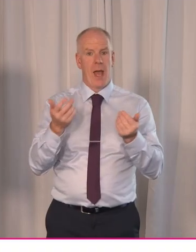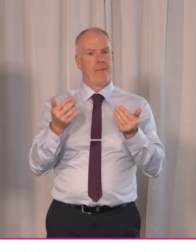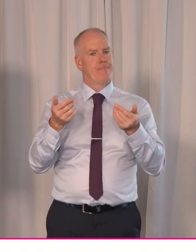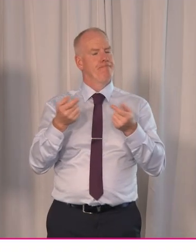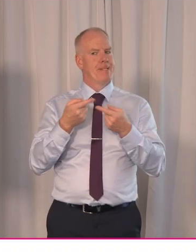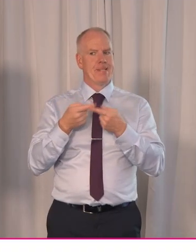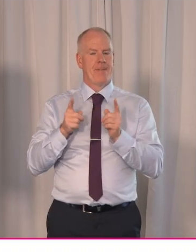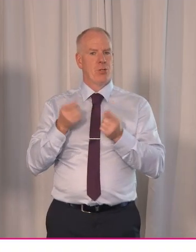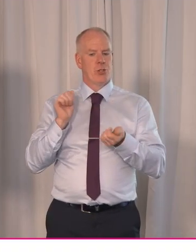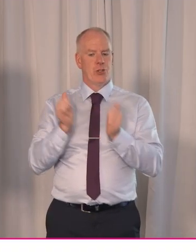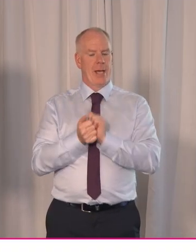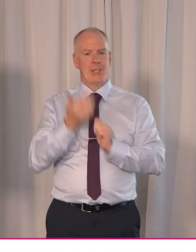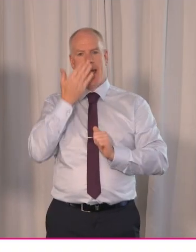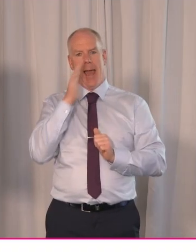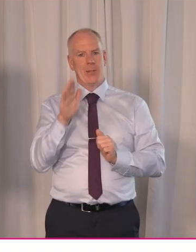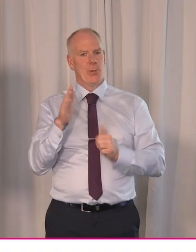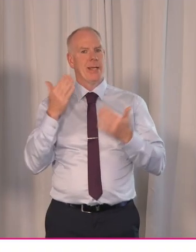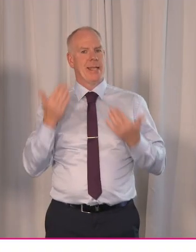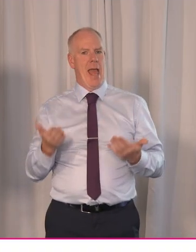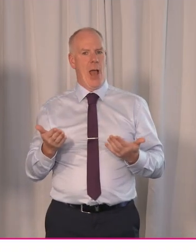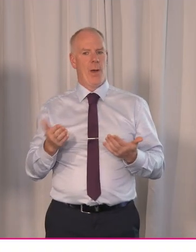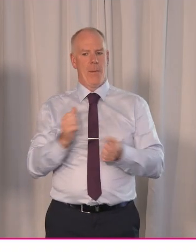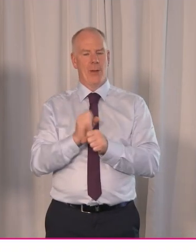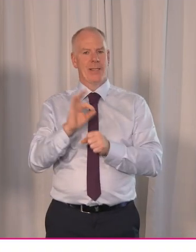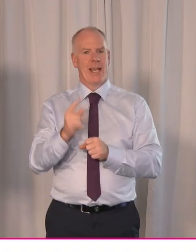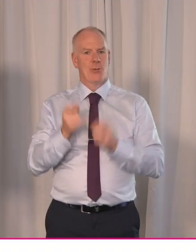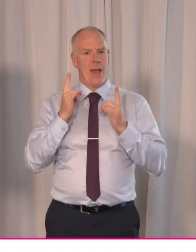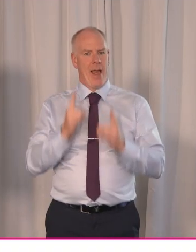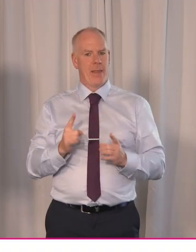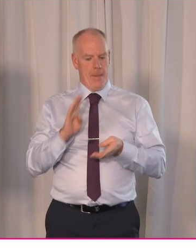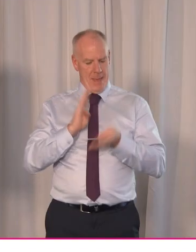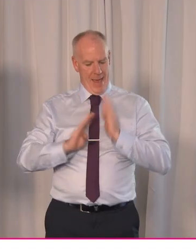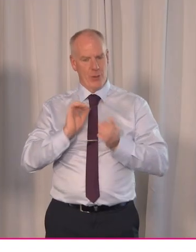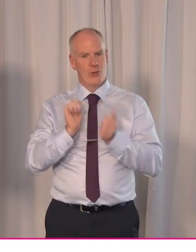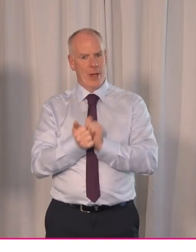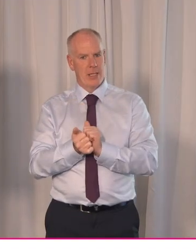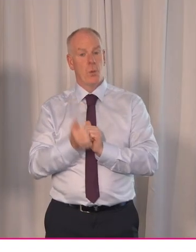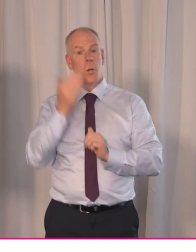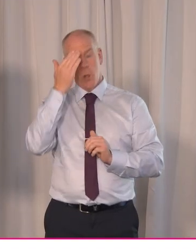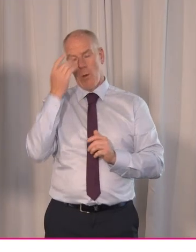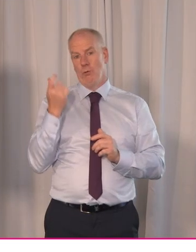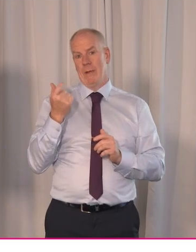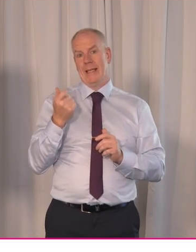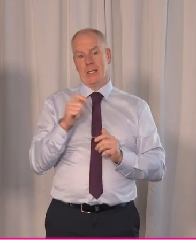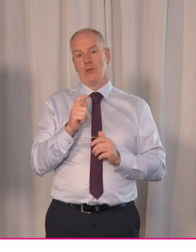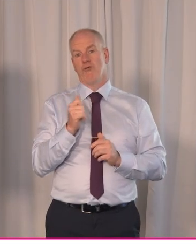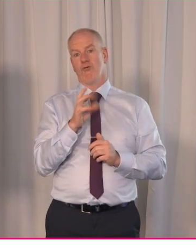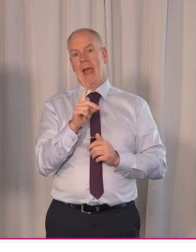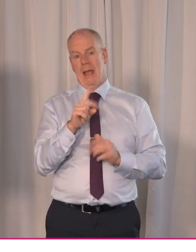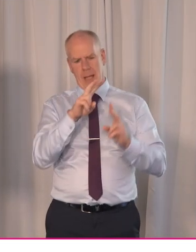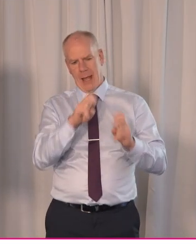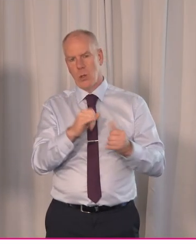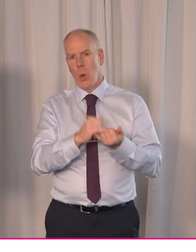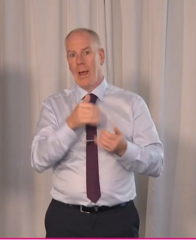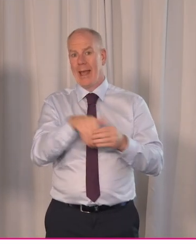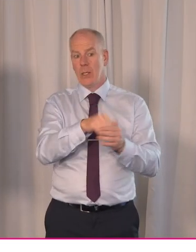attitudes and behaviours in our sexual health. We know on a recent trend analysis from the health behaviours of school-aged children, whereby we see